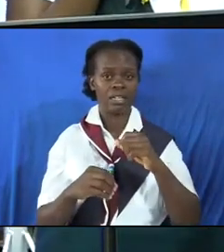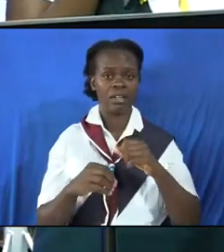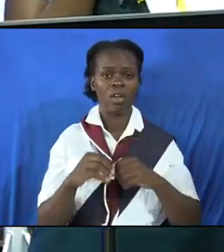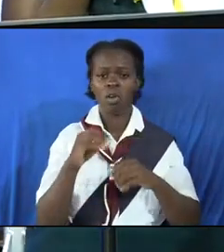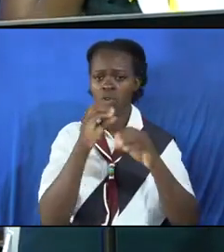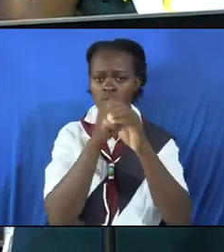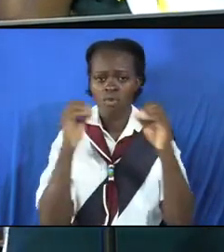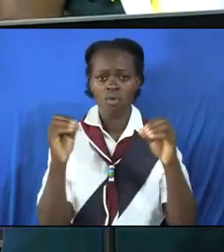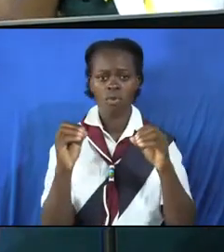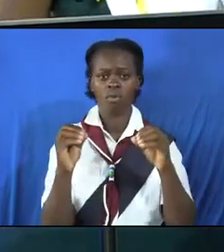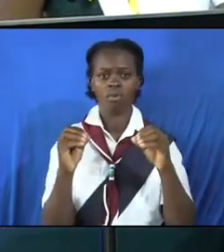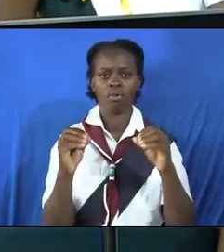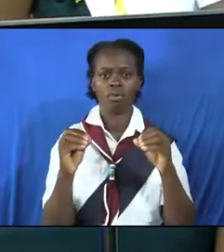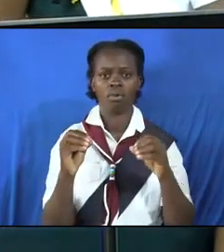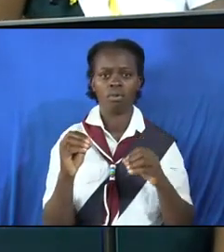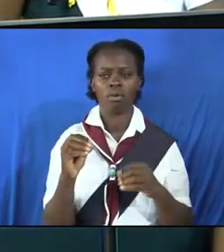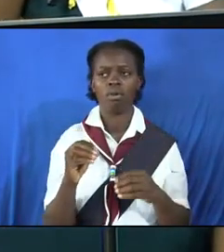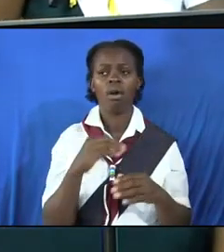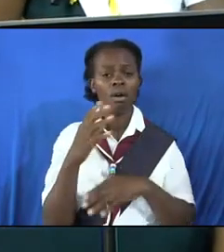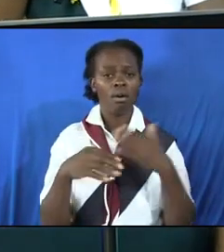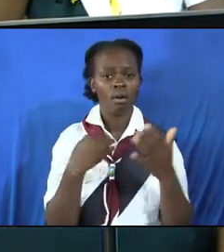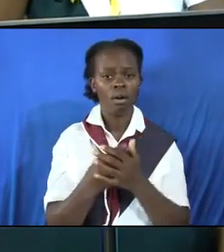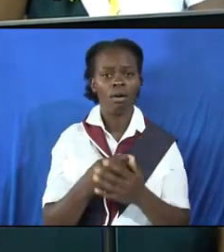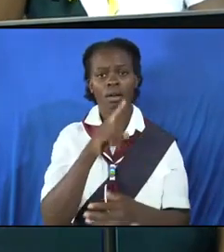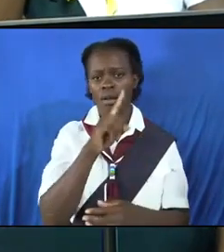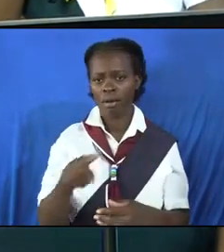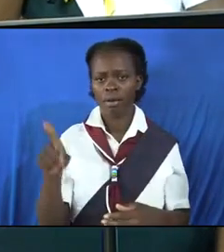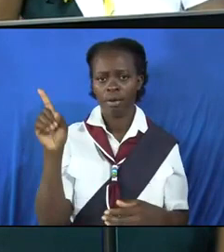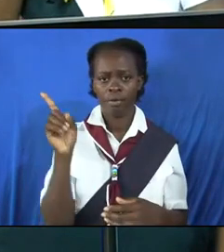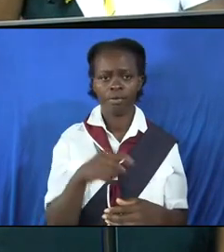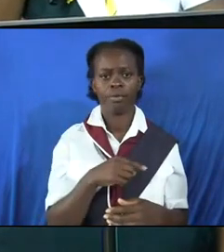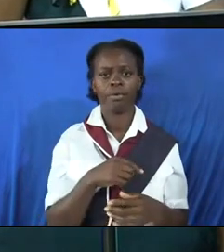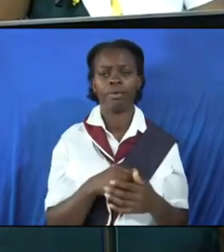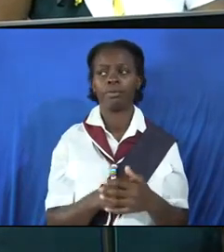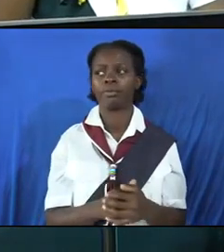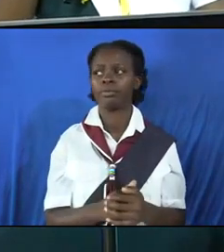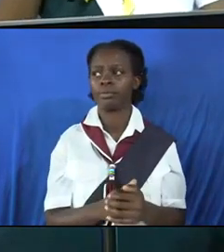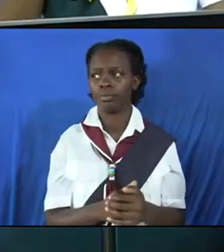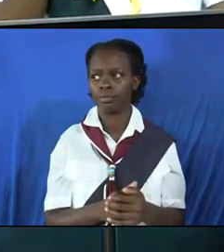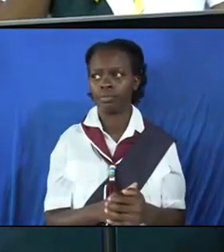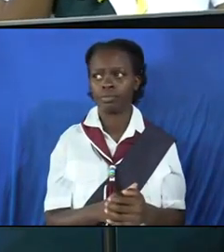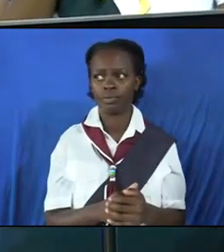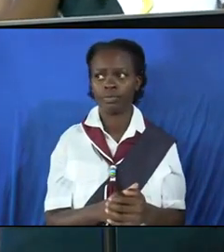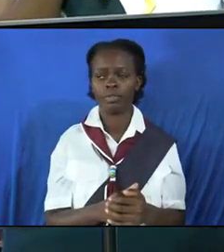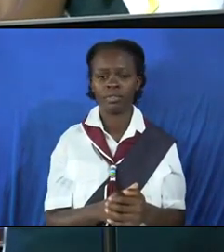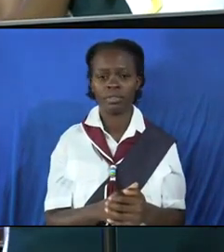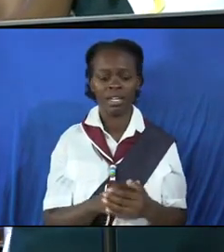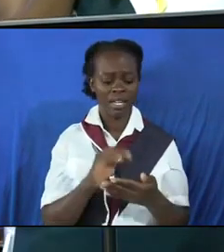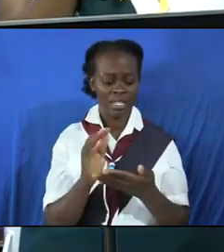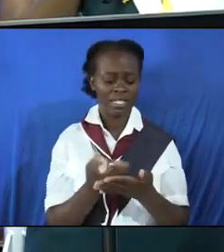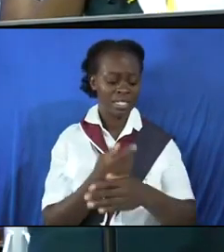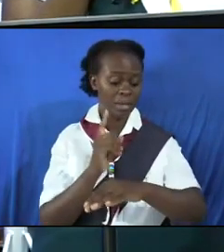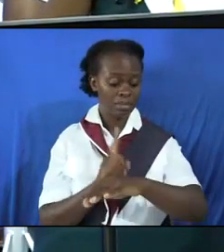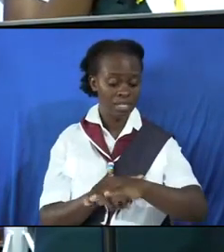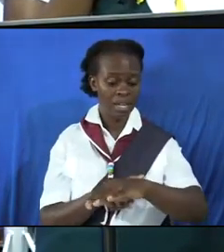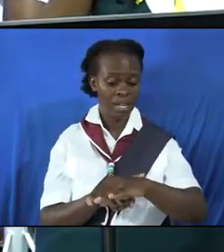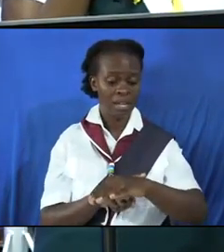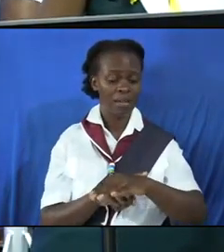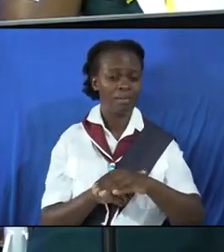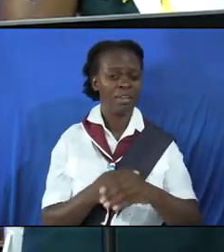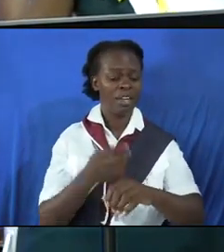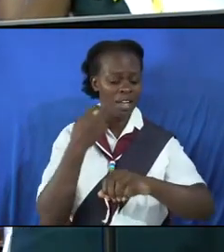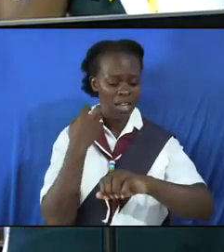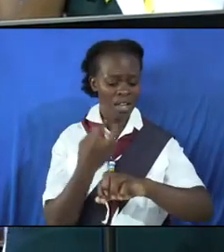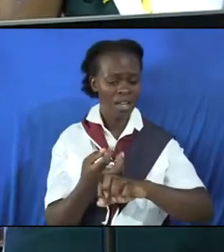You see all these signs, boys and girls? Do you sometimes find it so hard to obey the signs on the